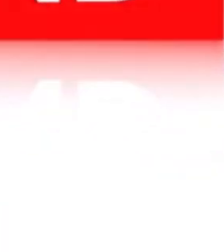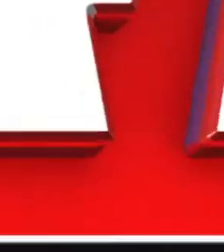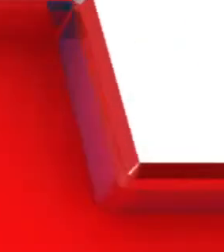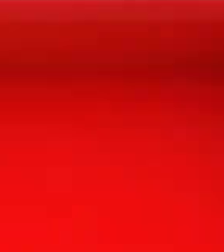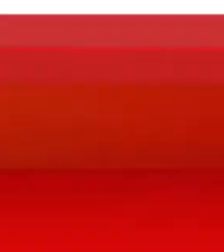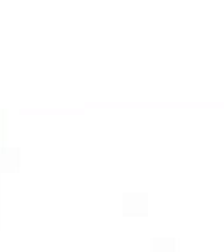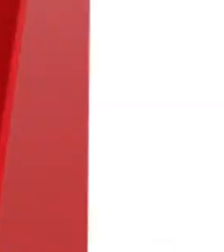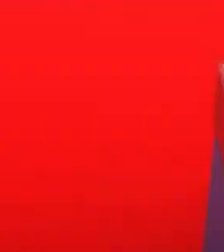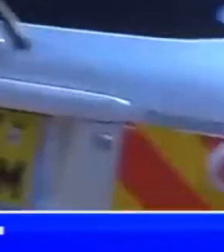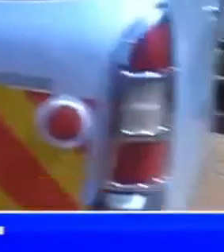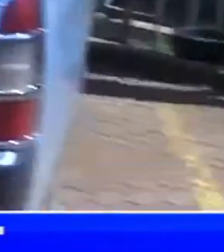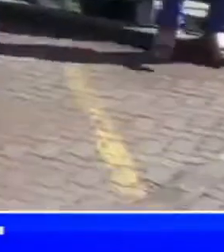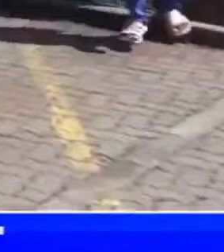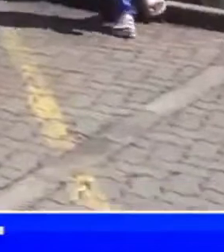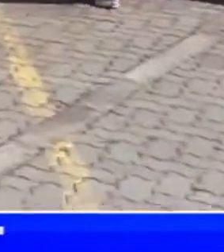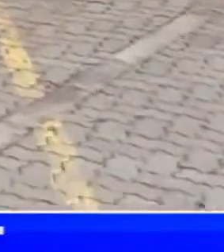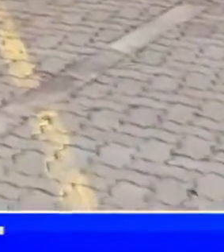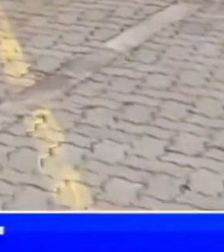Tonight,